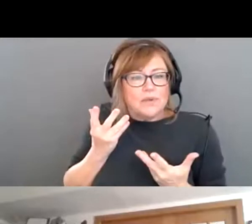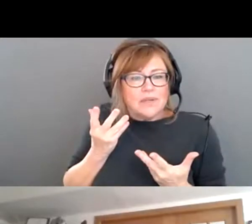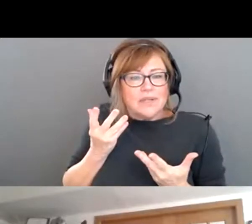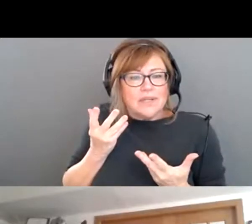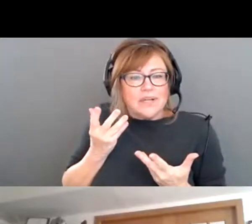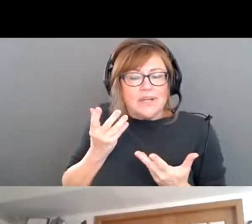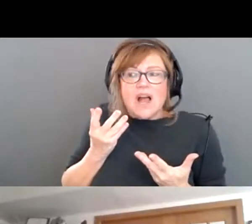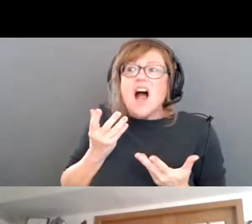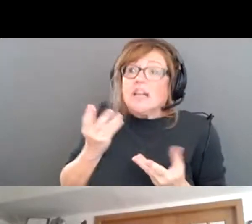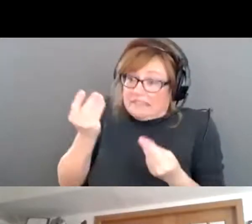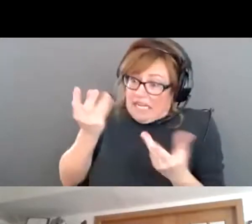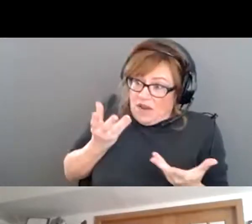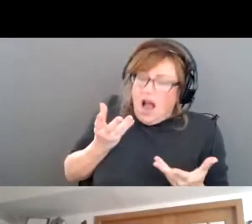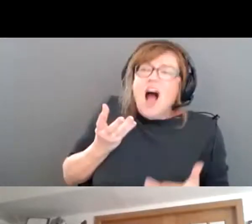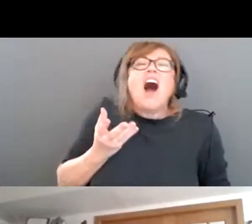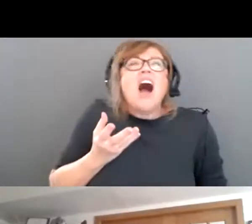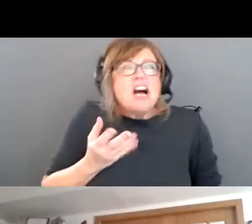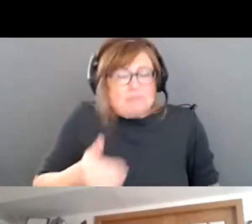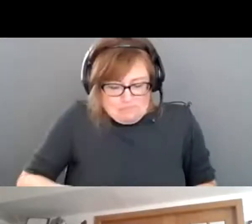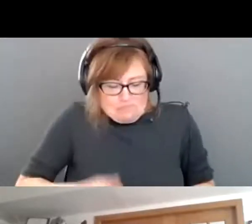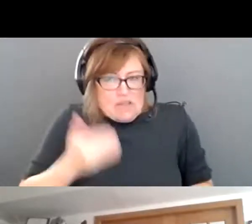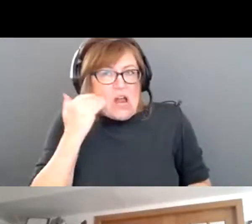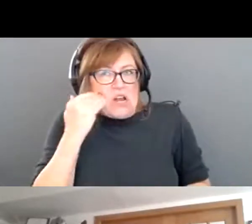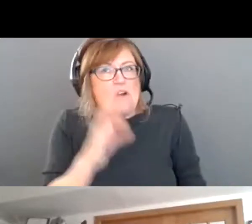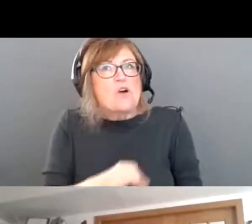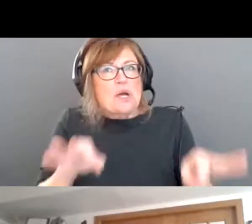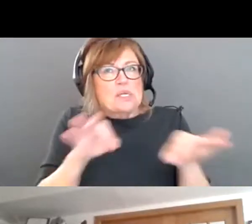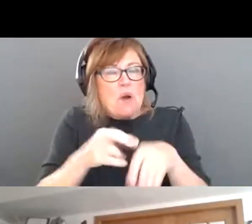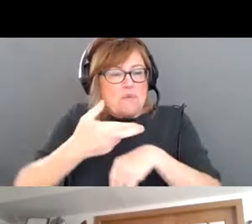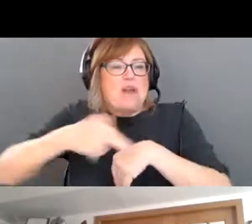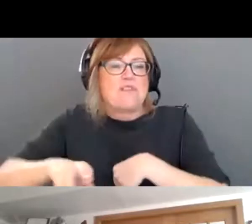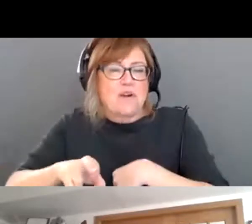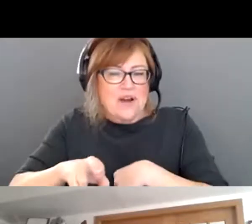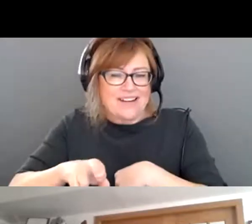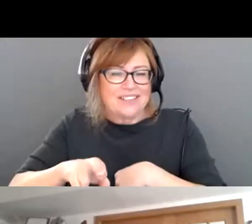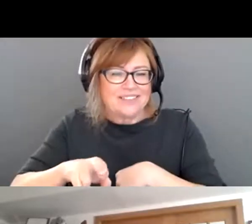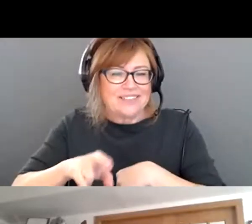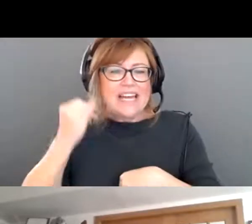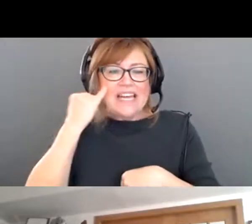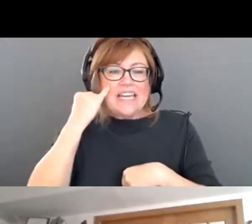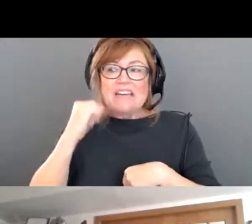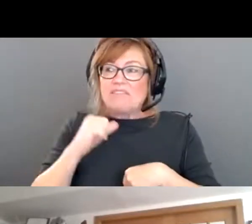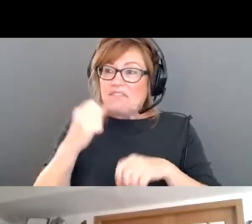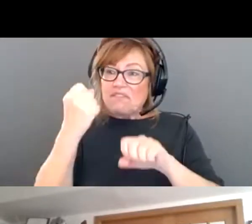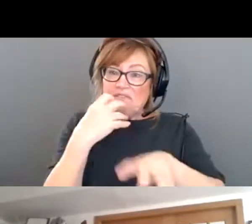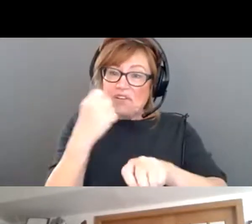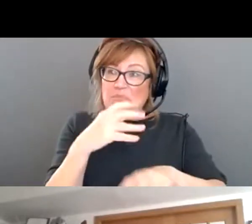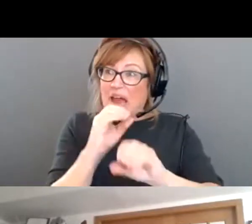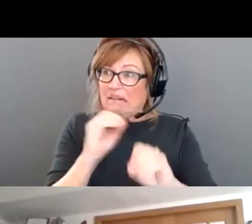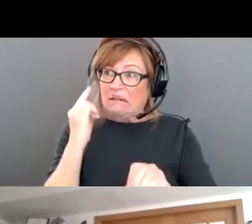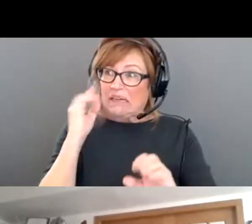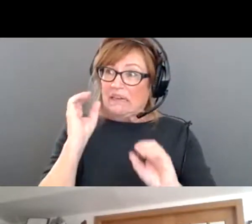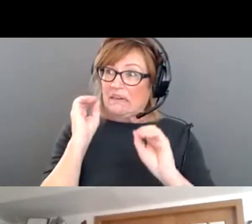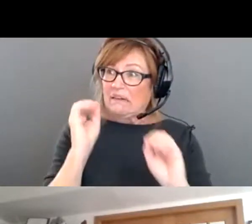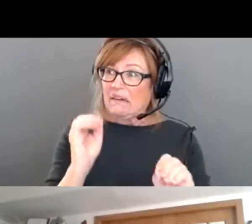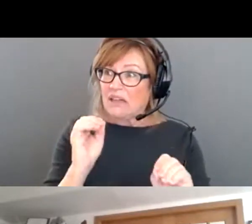just reinforces the value of me identifying and flagging. If I don't get that feedback, then I'm